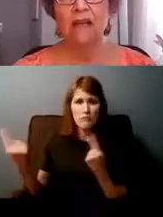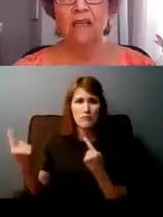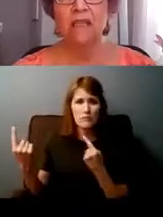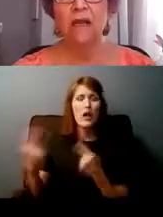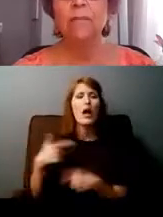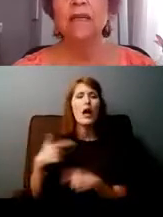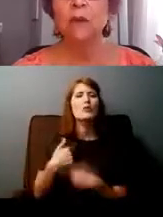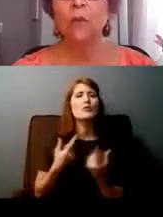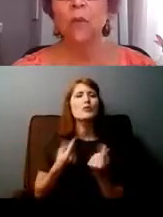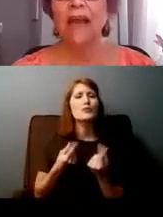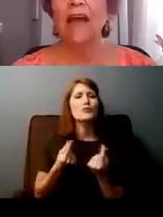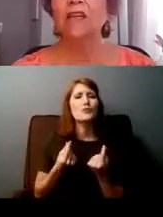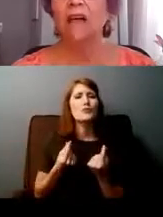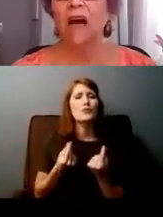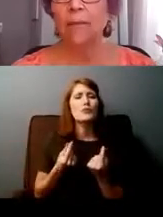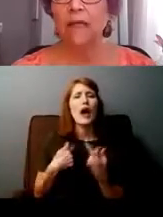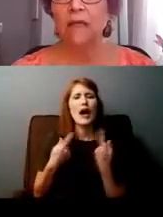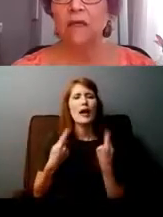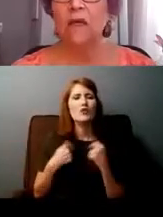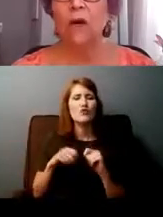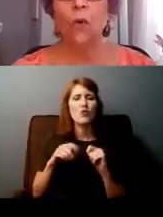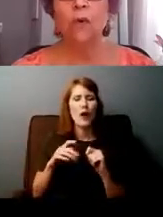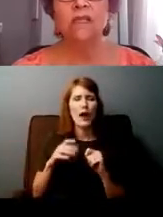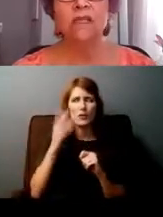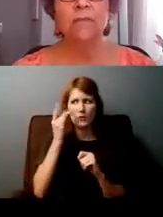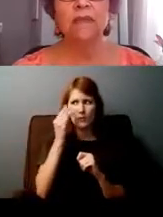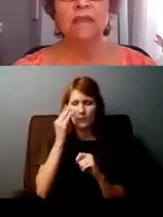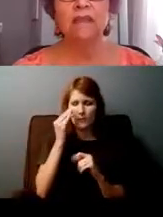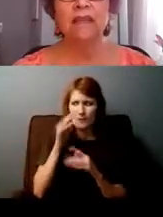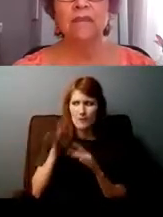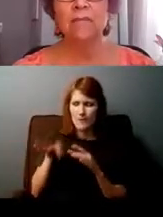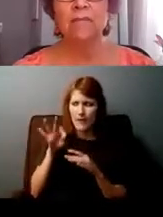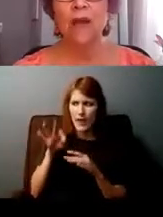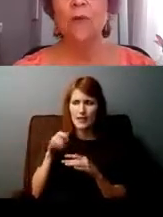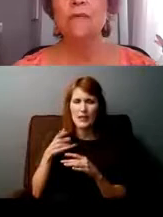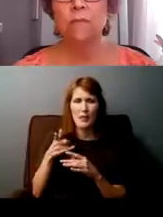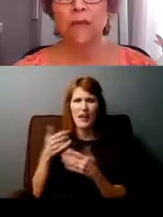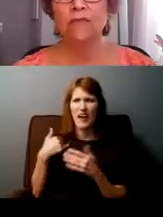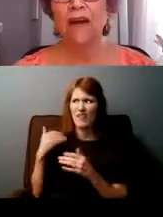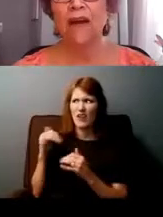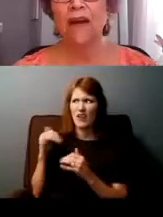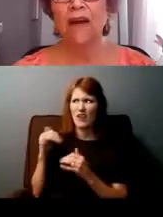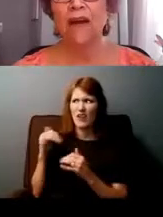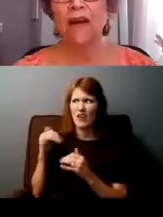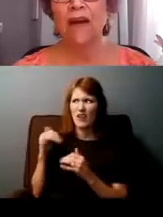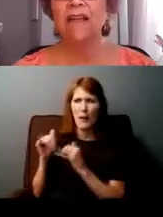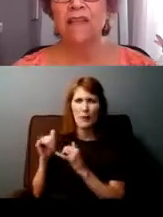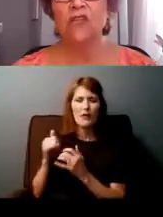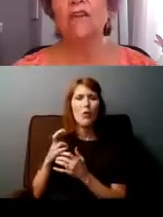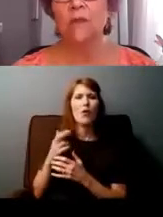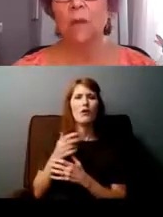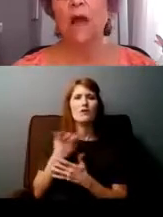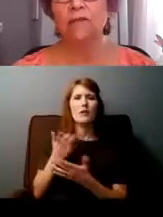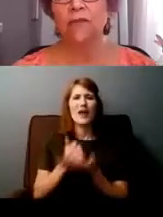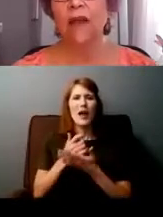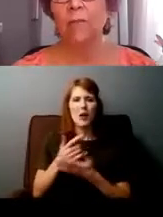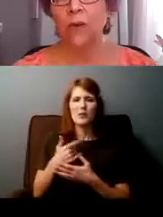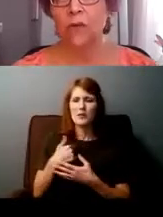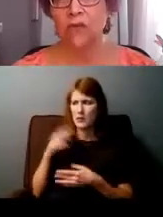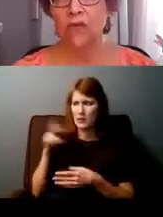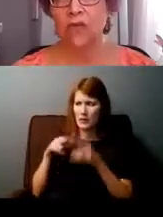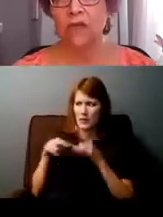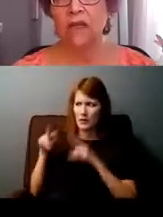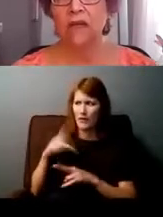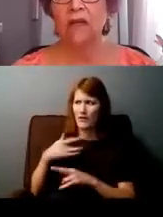find something that we have in common or something that helps me find a soft spot for